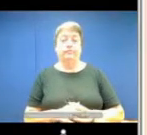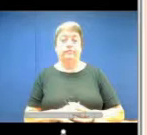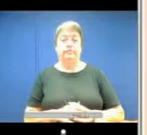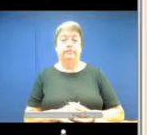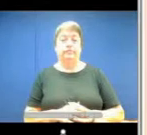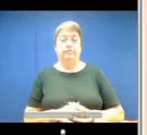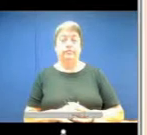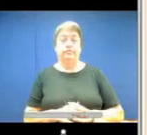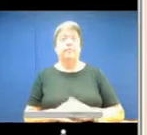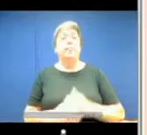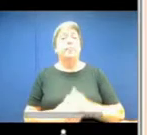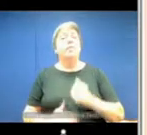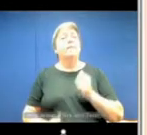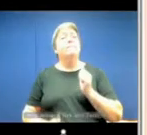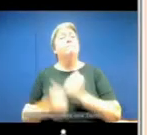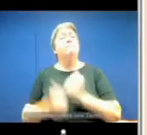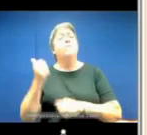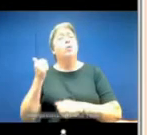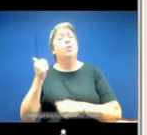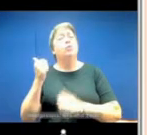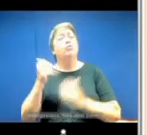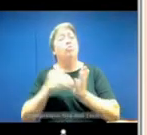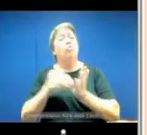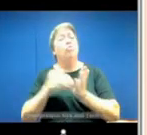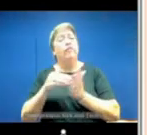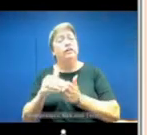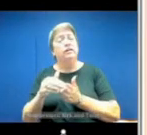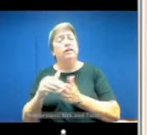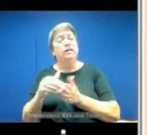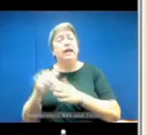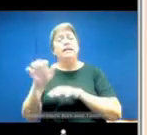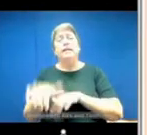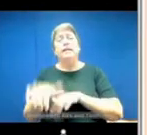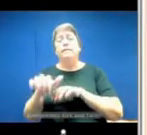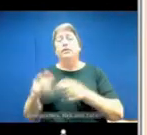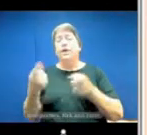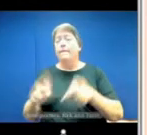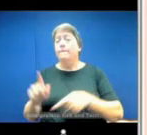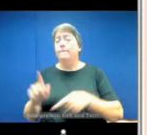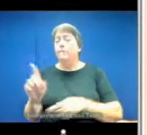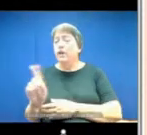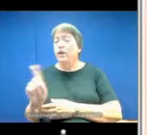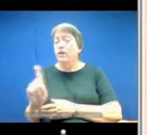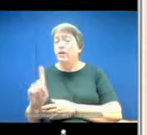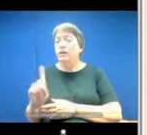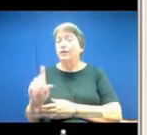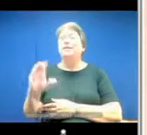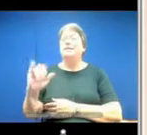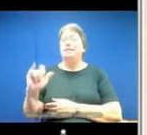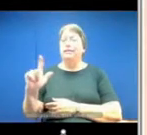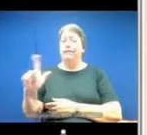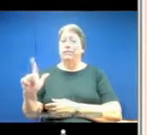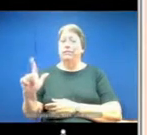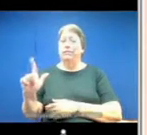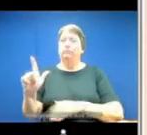most often depositions occur in the civil arena as opposed to criminal depositions.